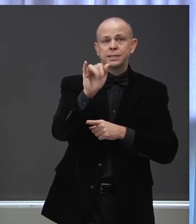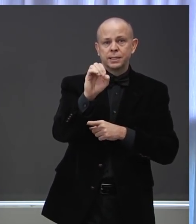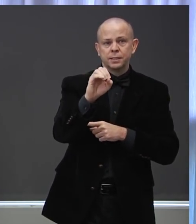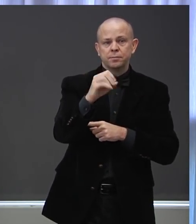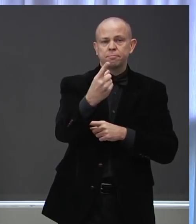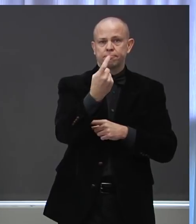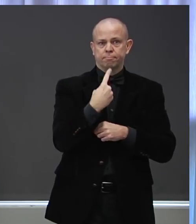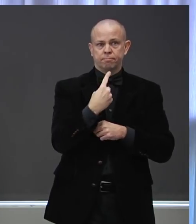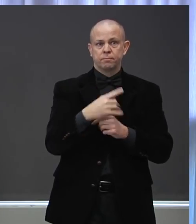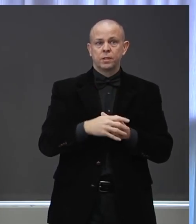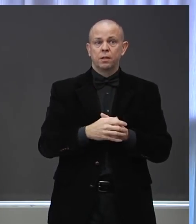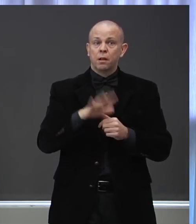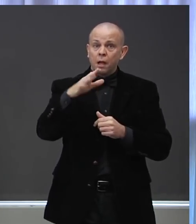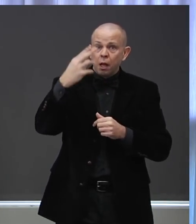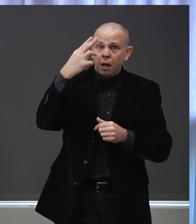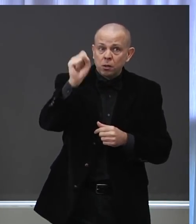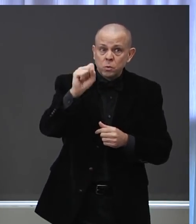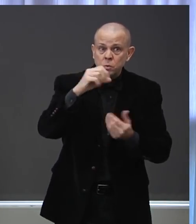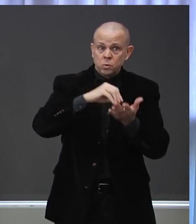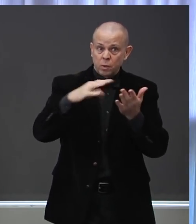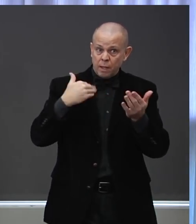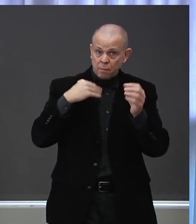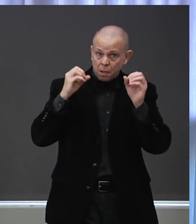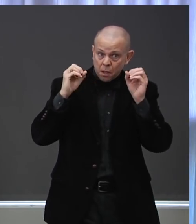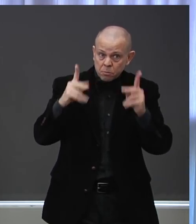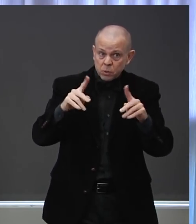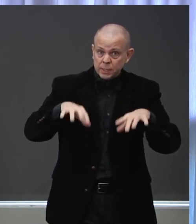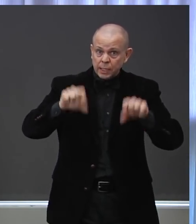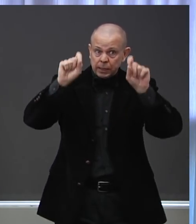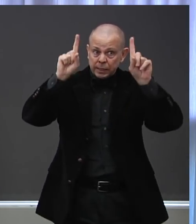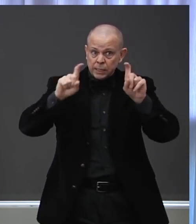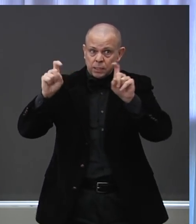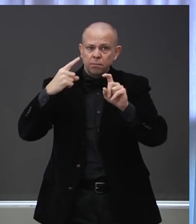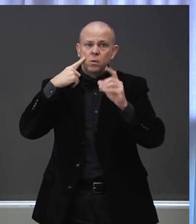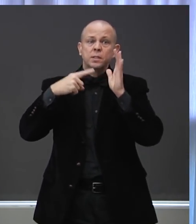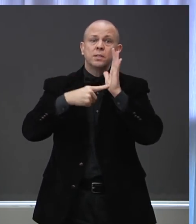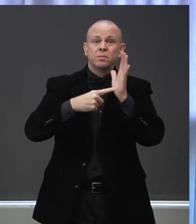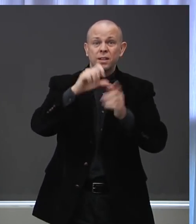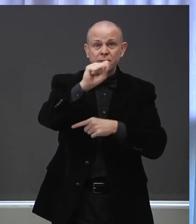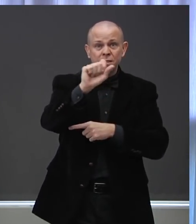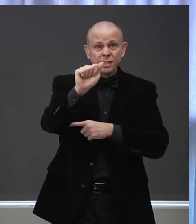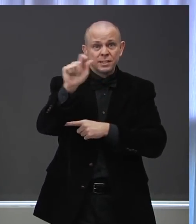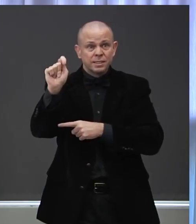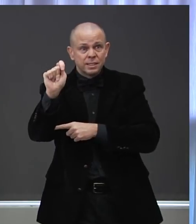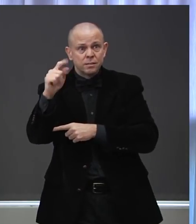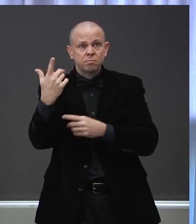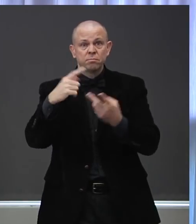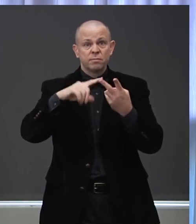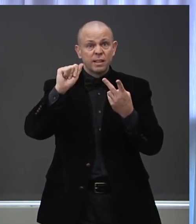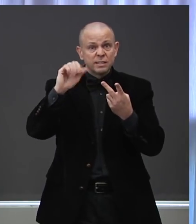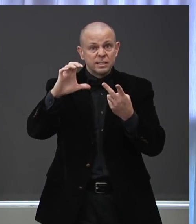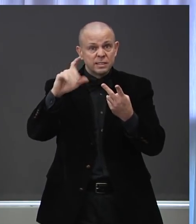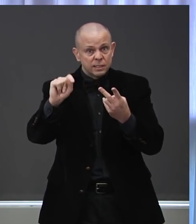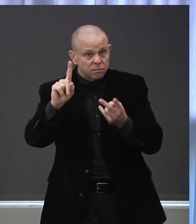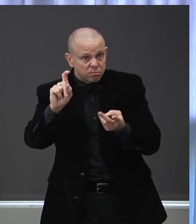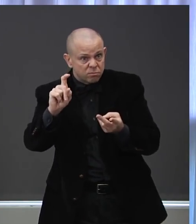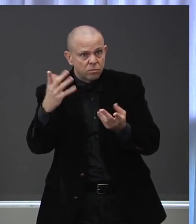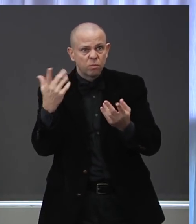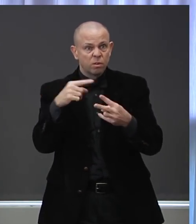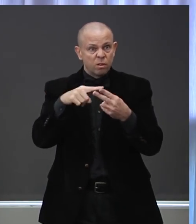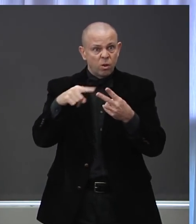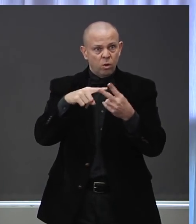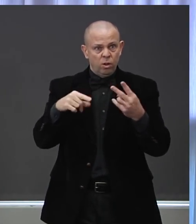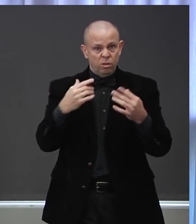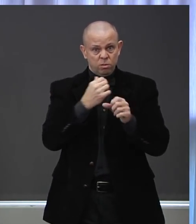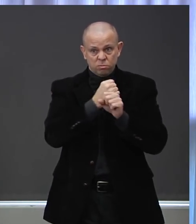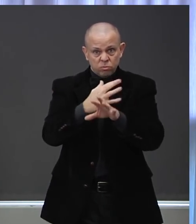the opportunity to take tests like the SAT or ACT, so tests to get ready for entry